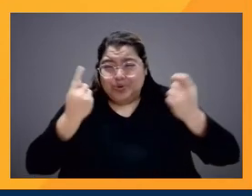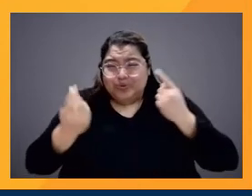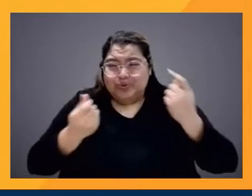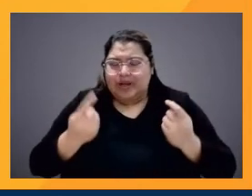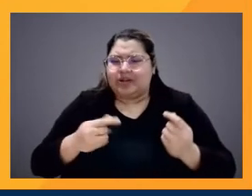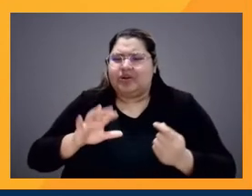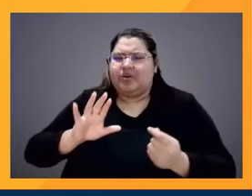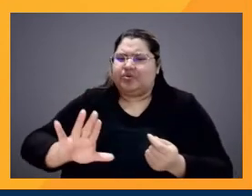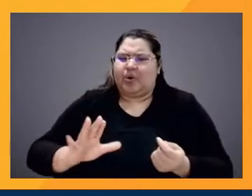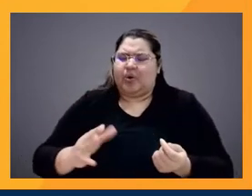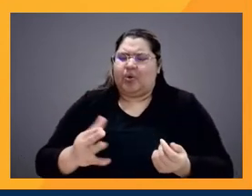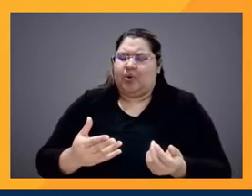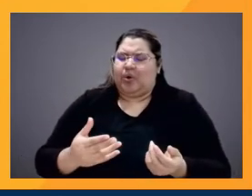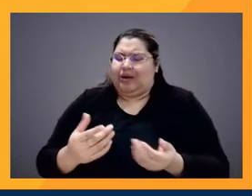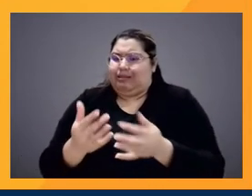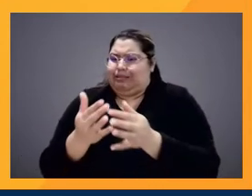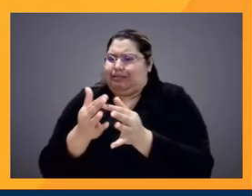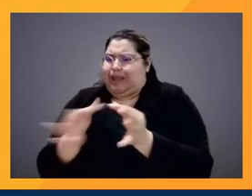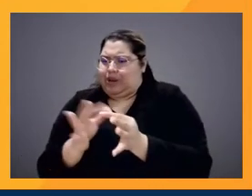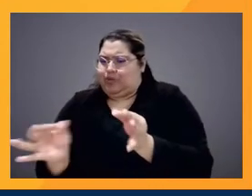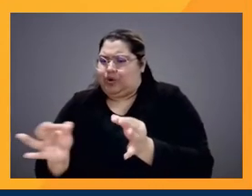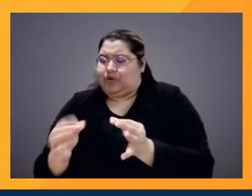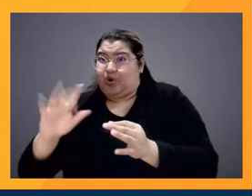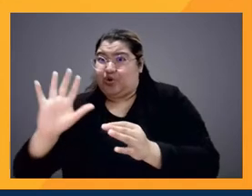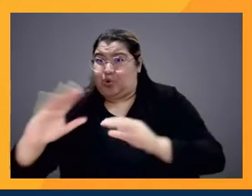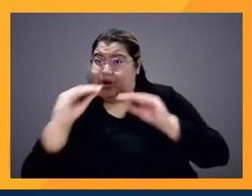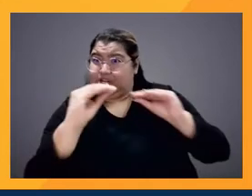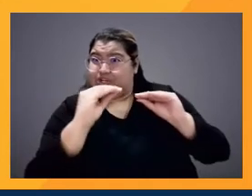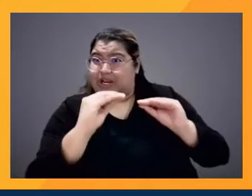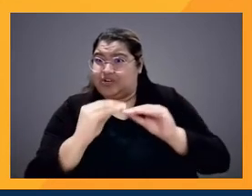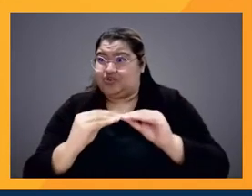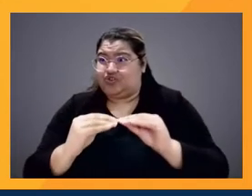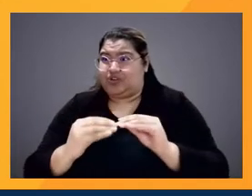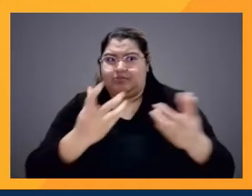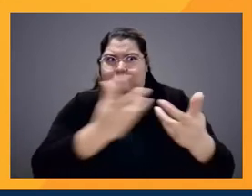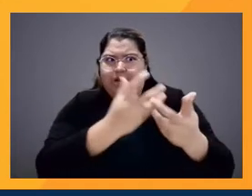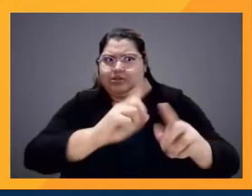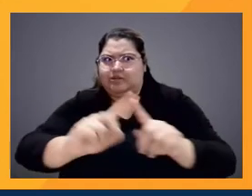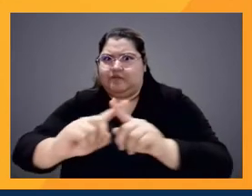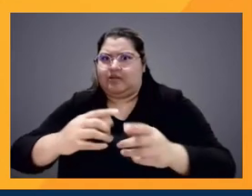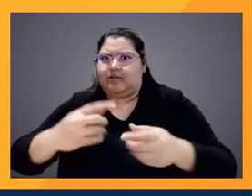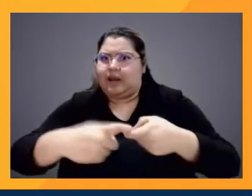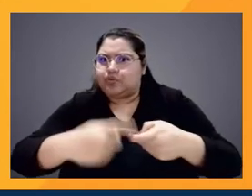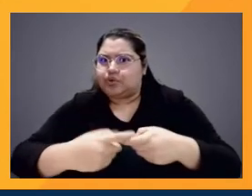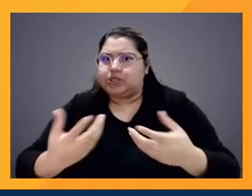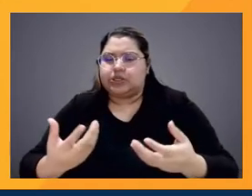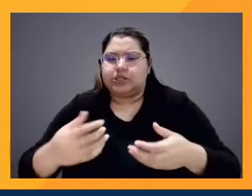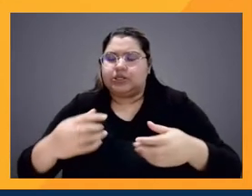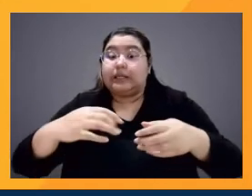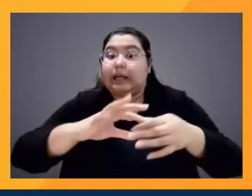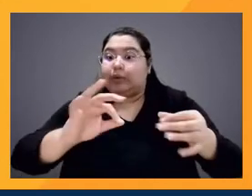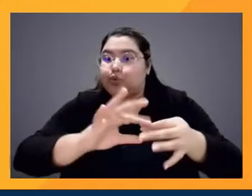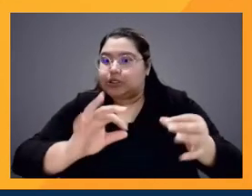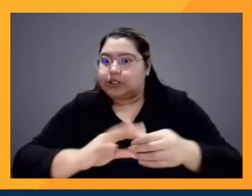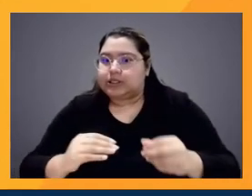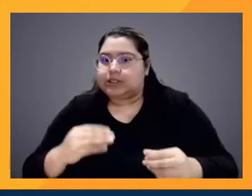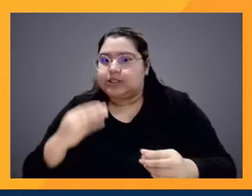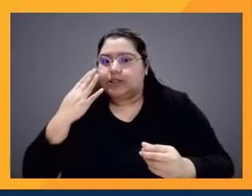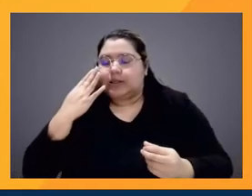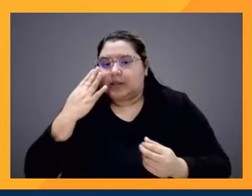academy, and that is specifically to respond to that need to work closer,